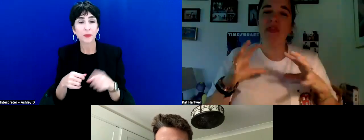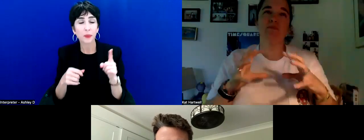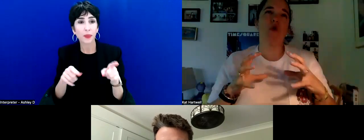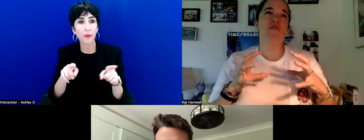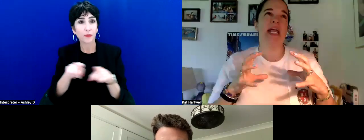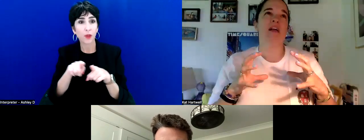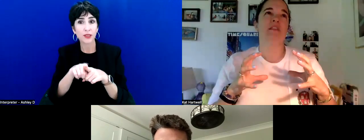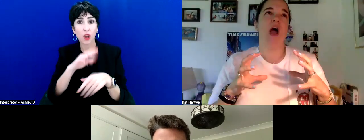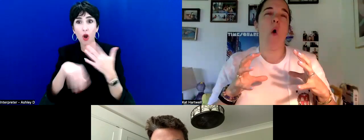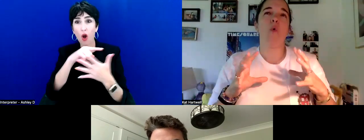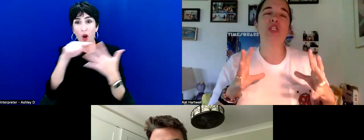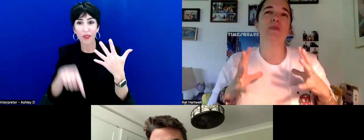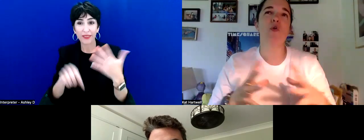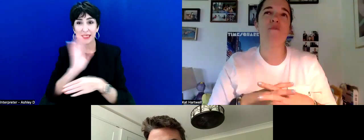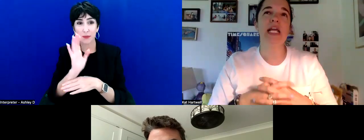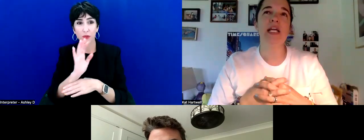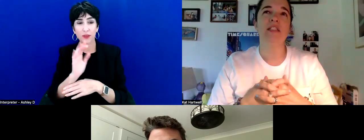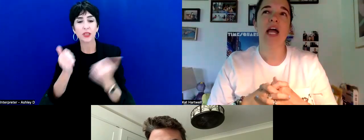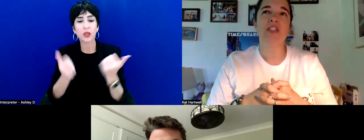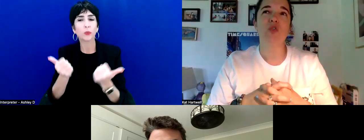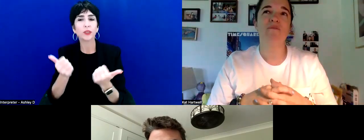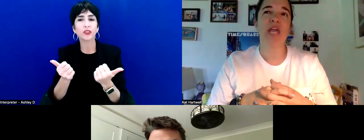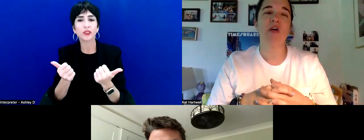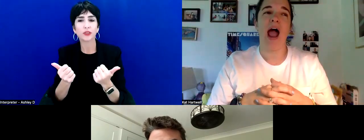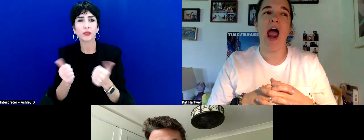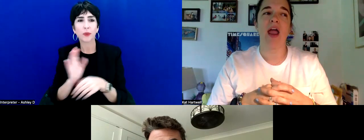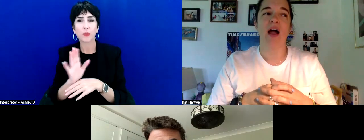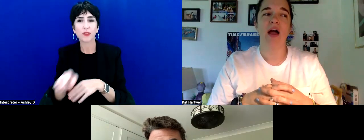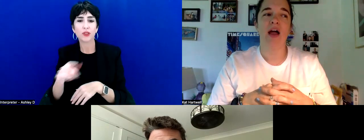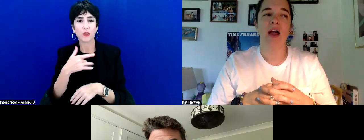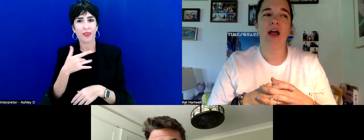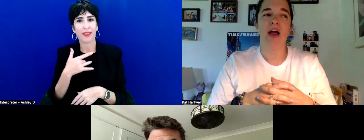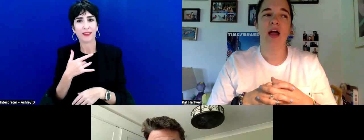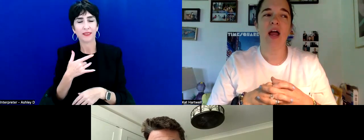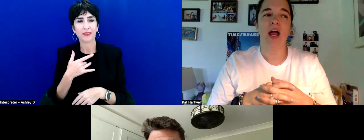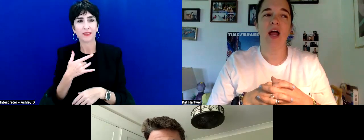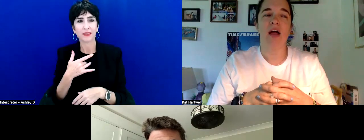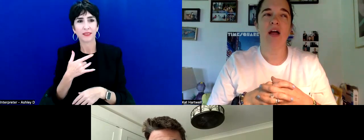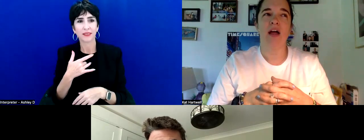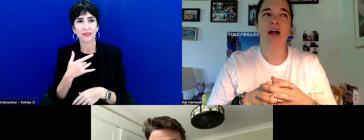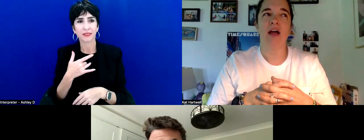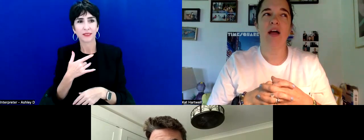of all these movies, which movies did you feel like